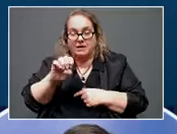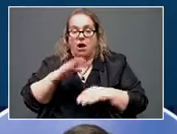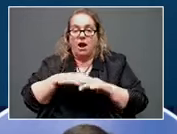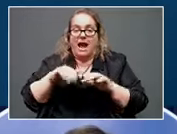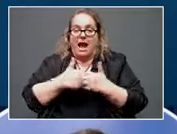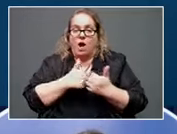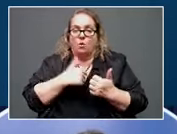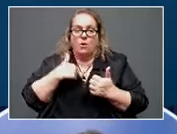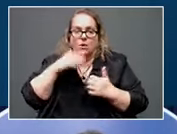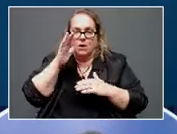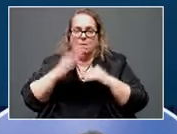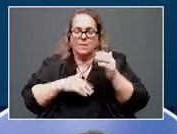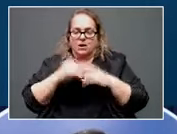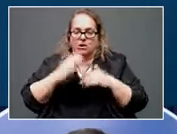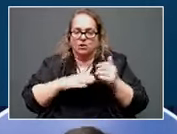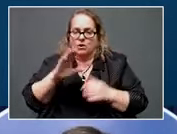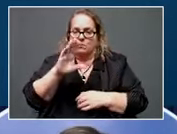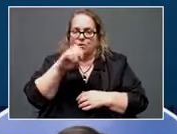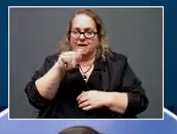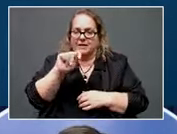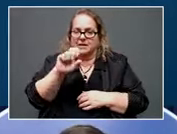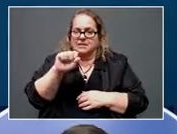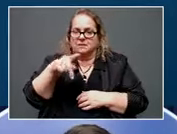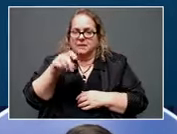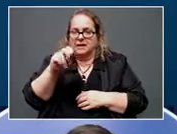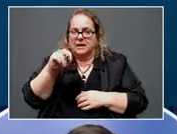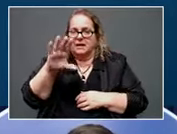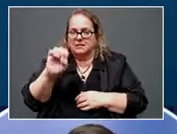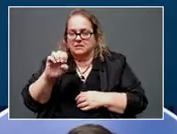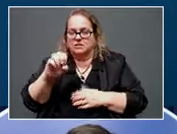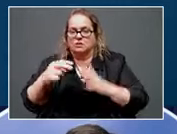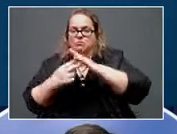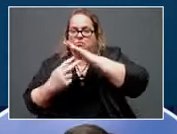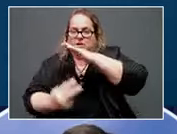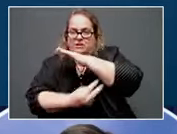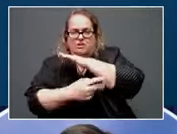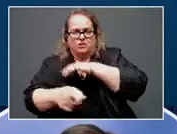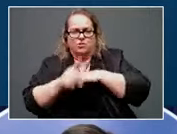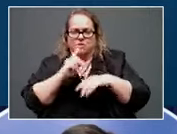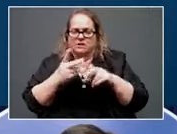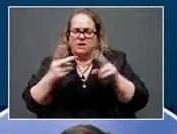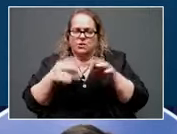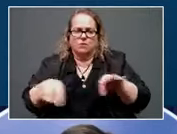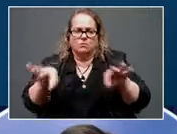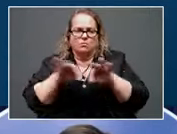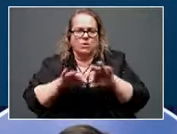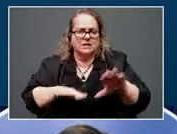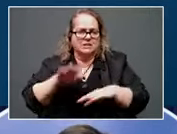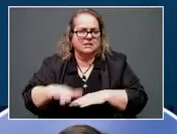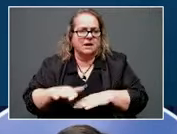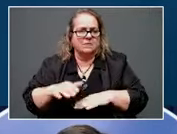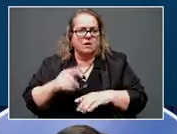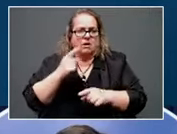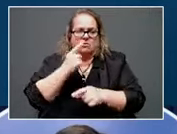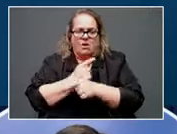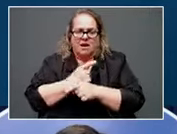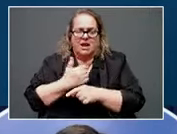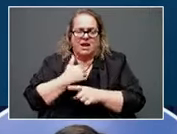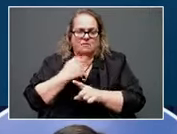the Brent Spence Companion Bridge. It's a really important step for us to take to have the best application under the